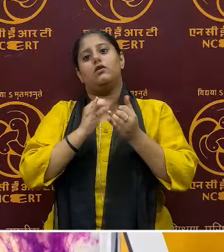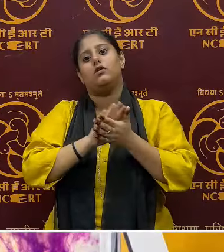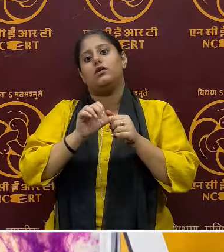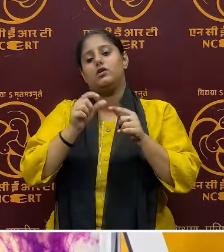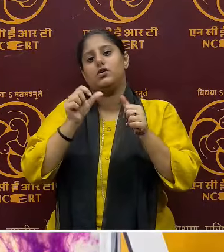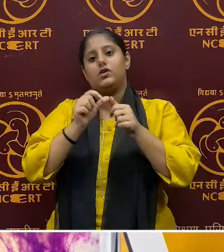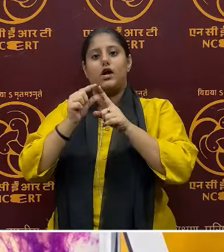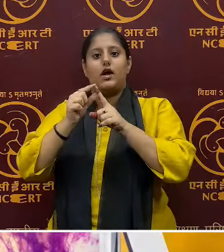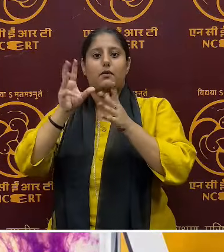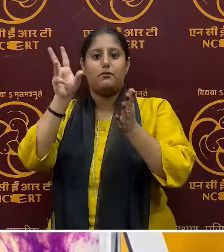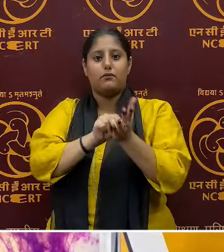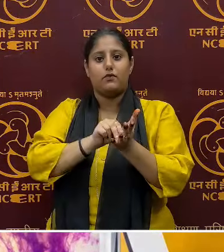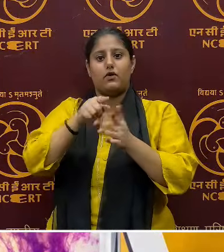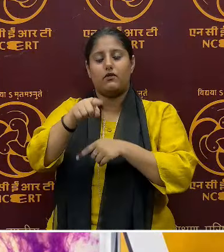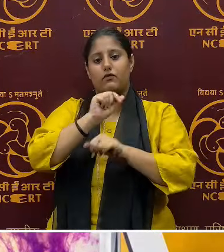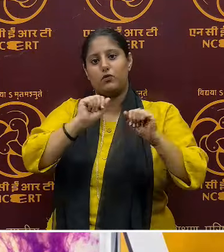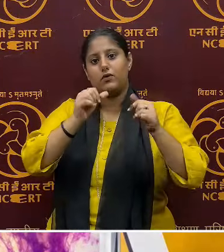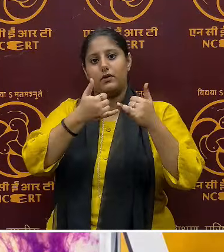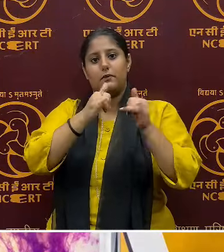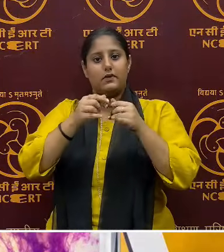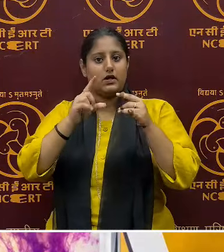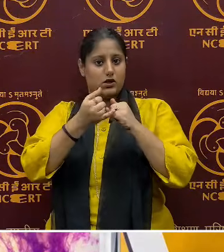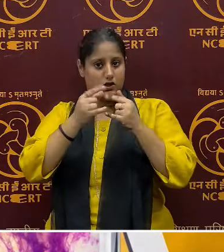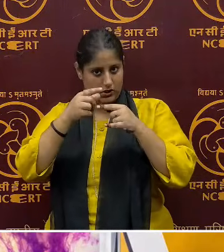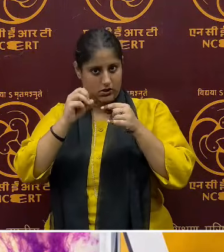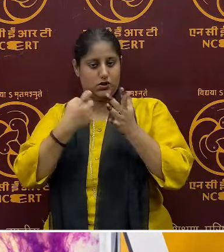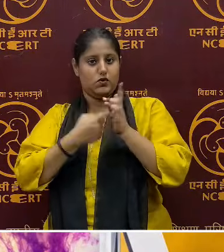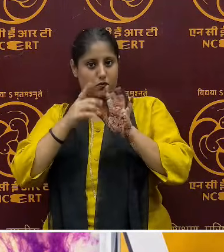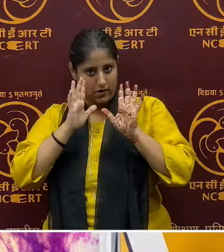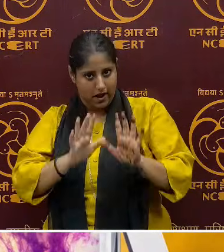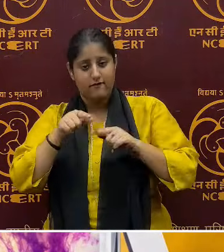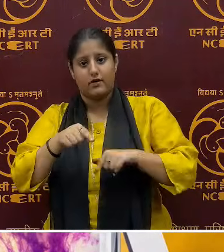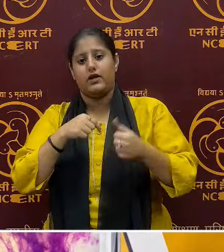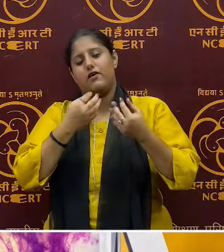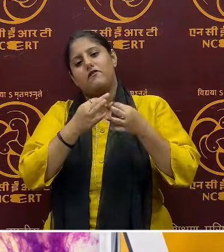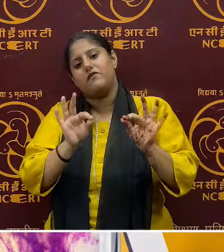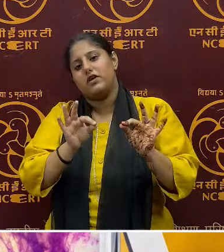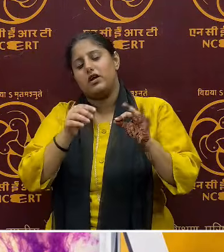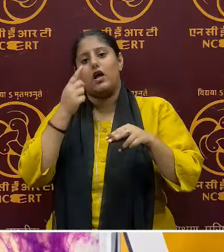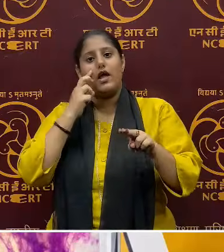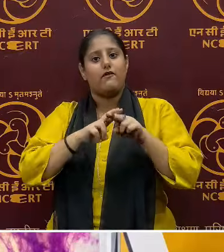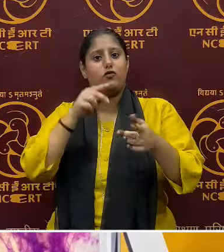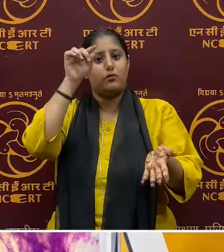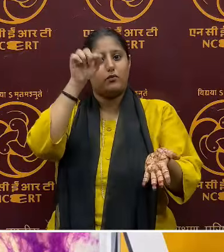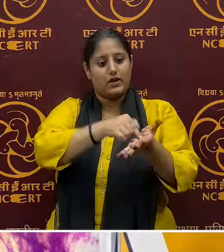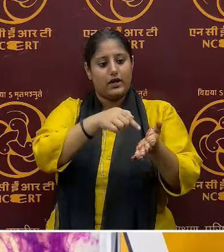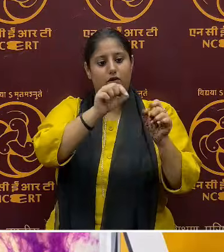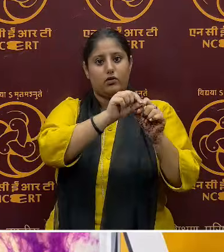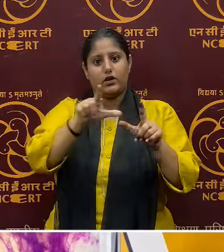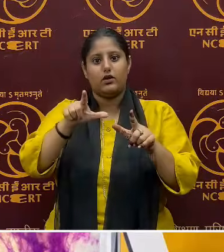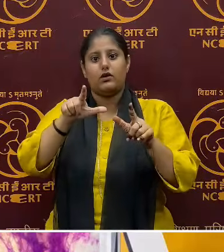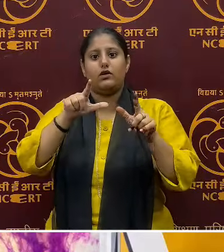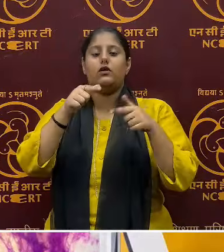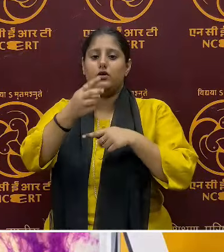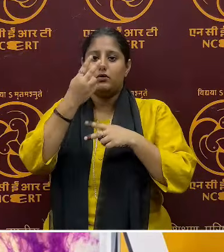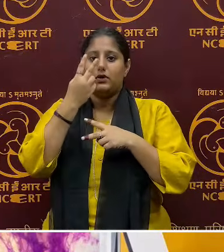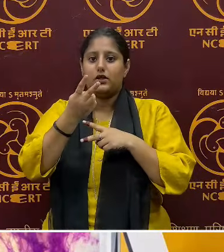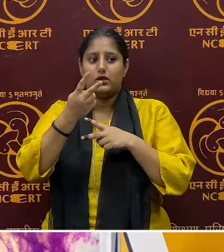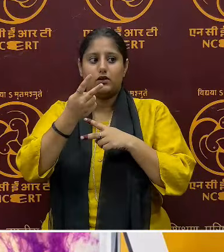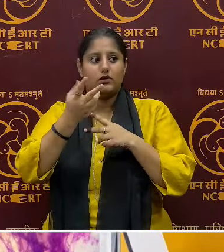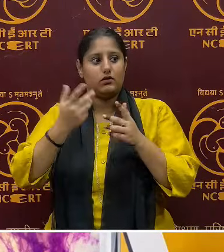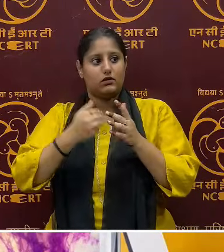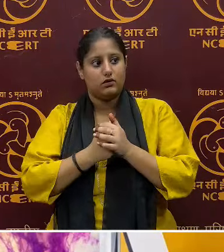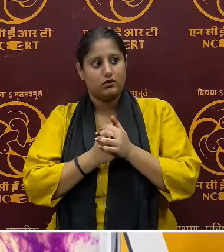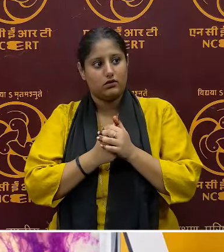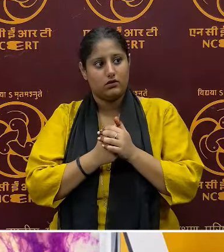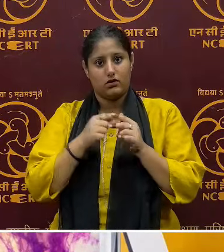app you can download from Play Store, which is free of cost available. When you click on Diksha app, you can see there